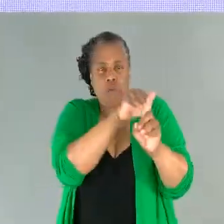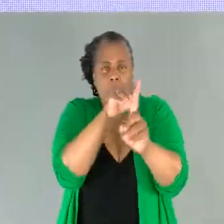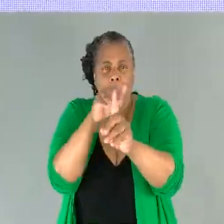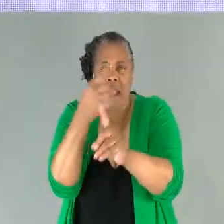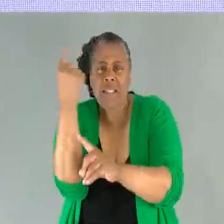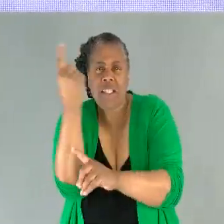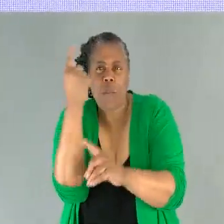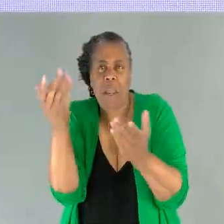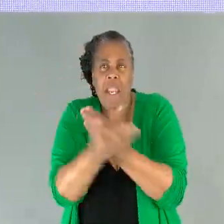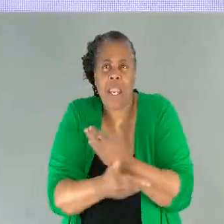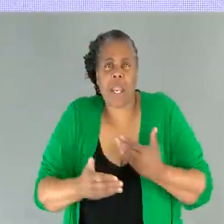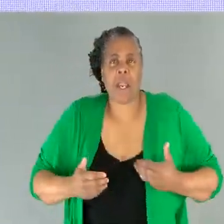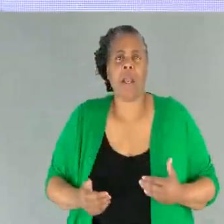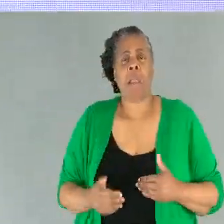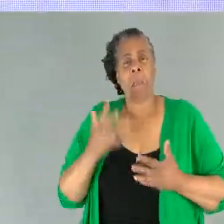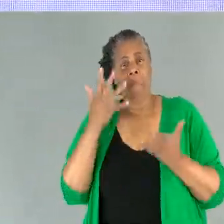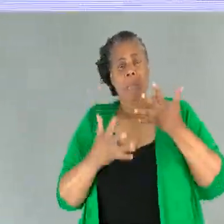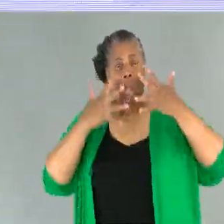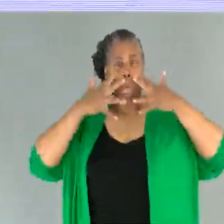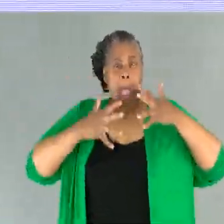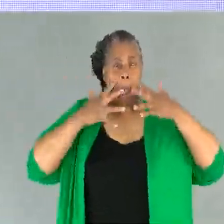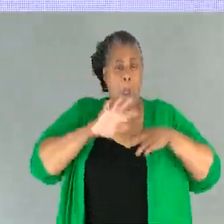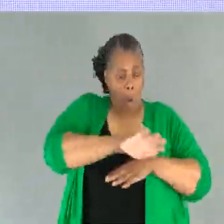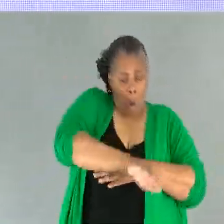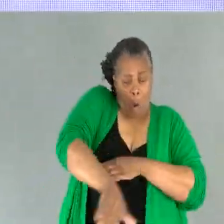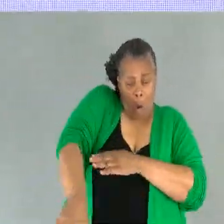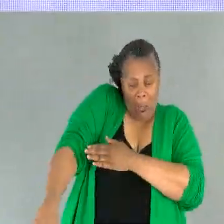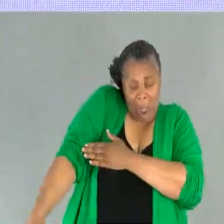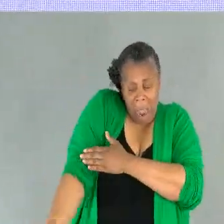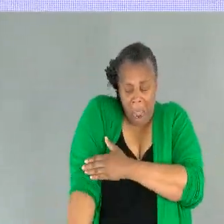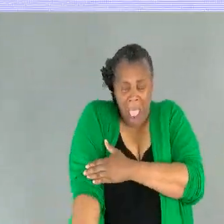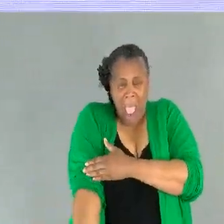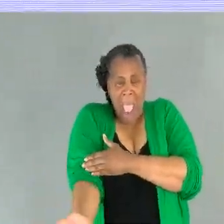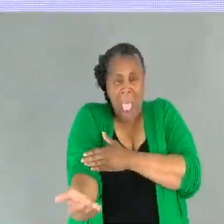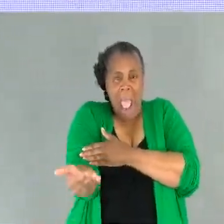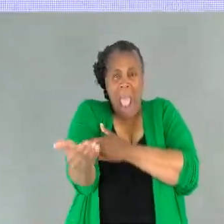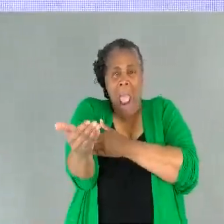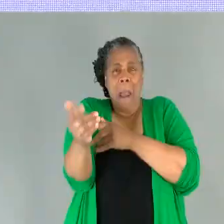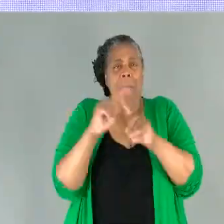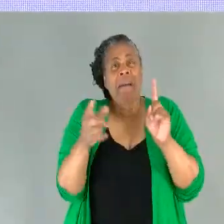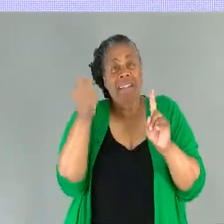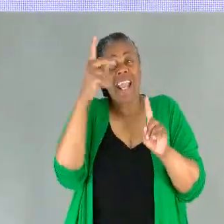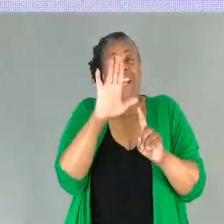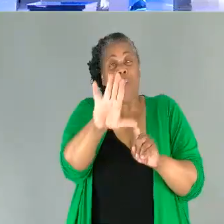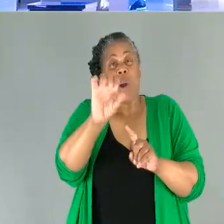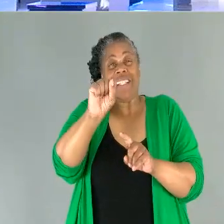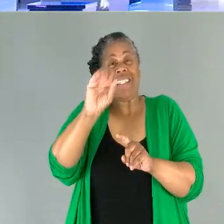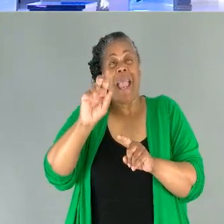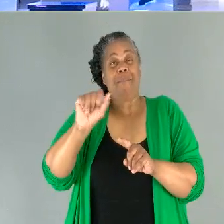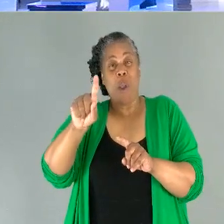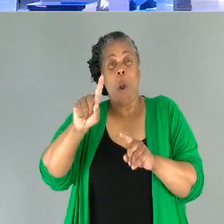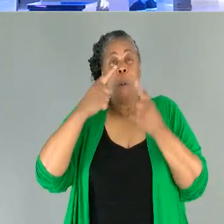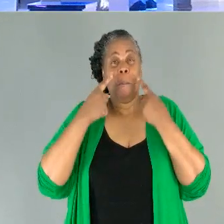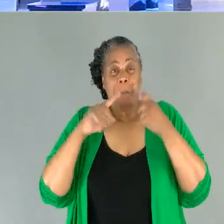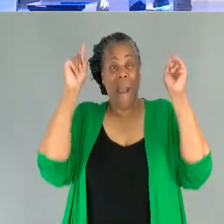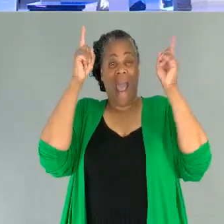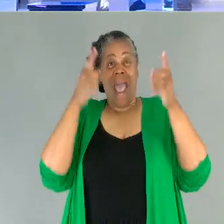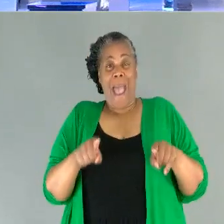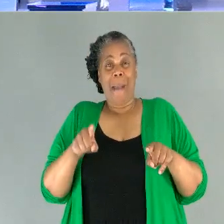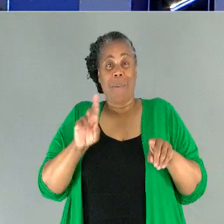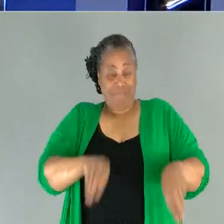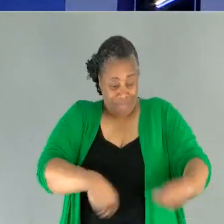someone that weeping may endure for the night, but your Samuel is coming. Your breakthrough is